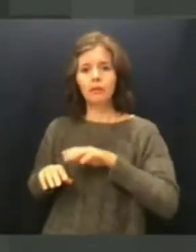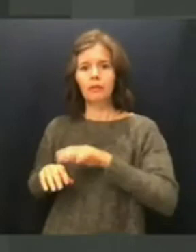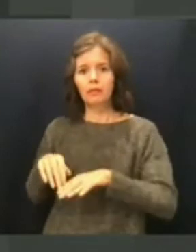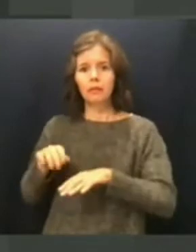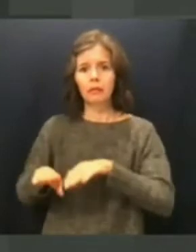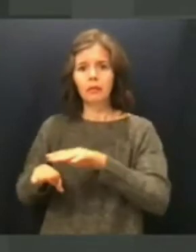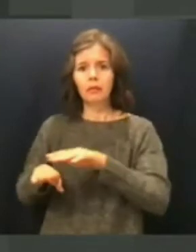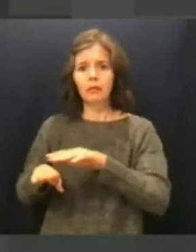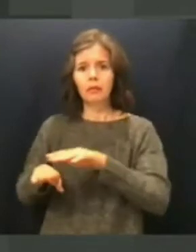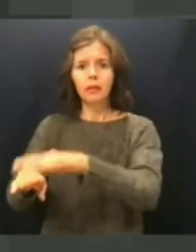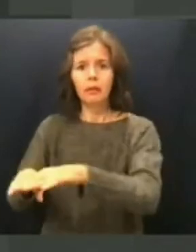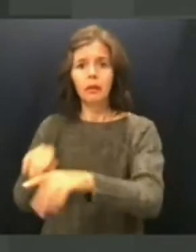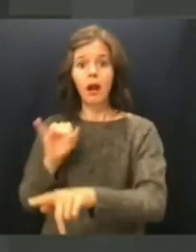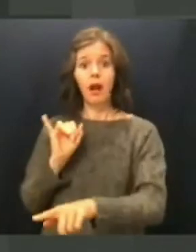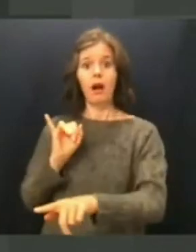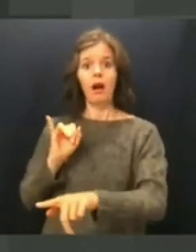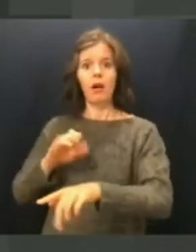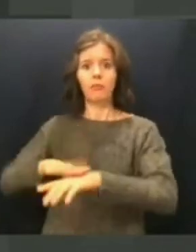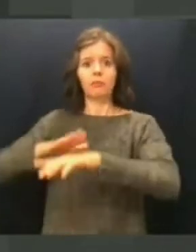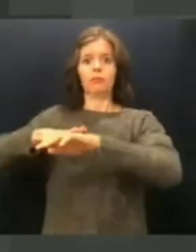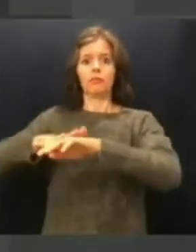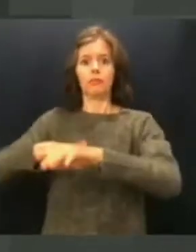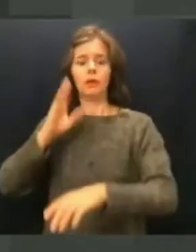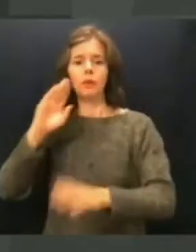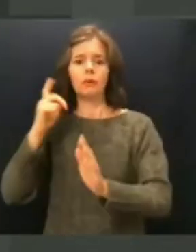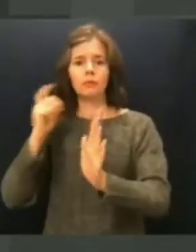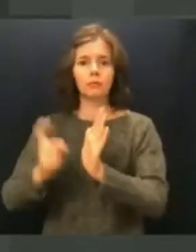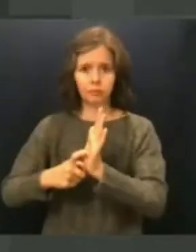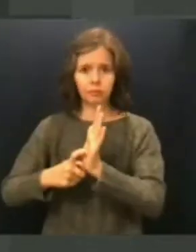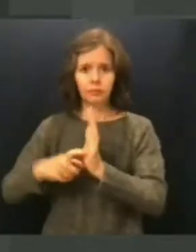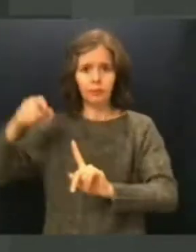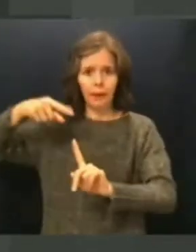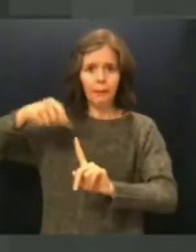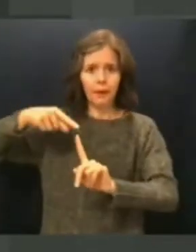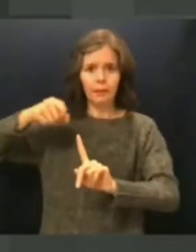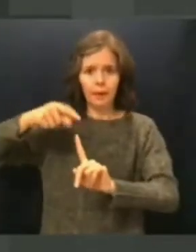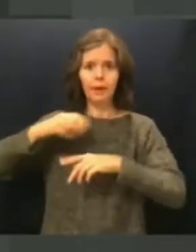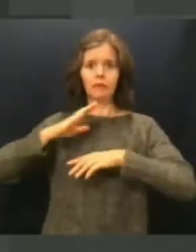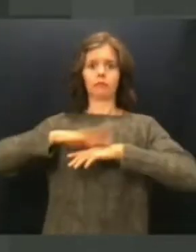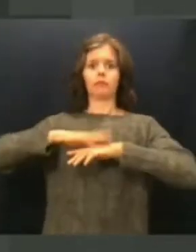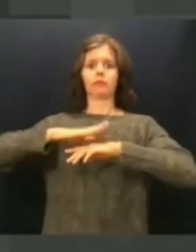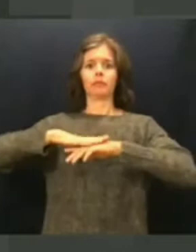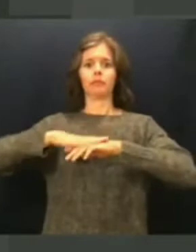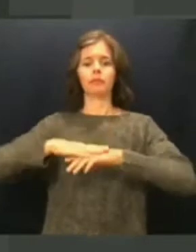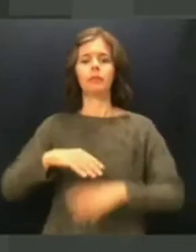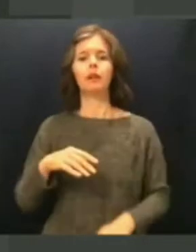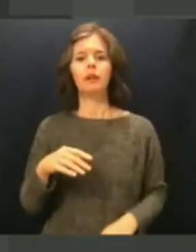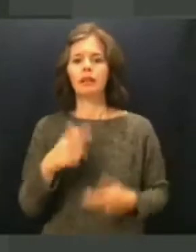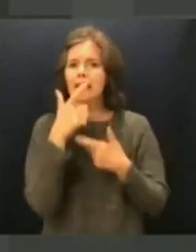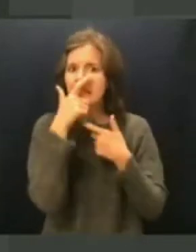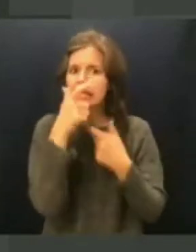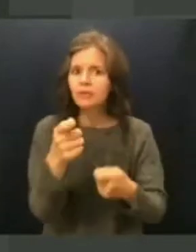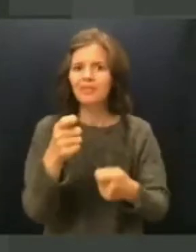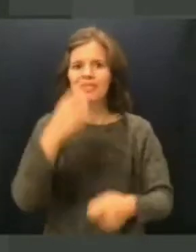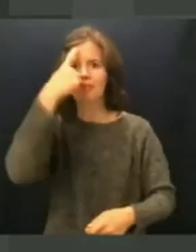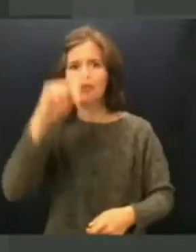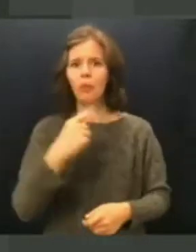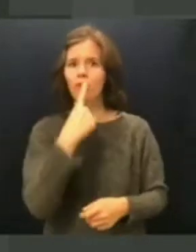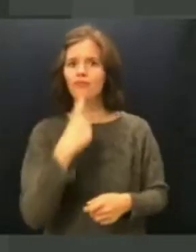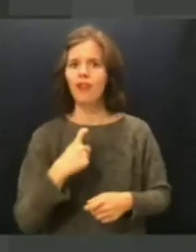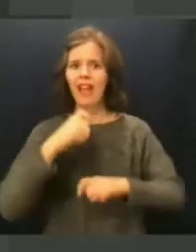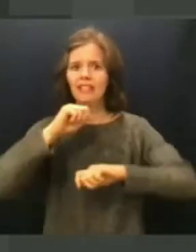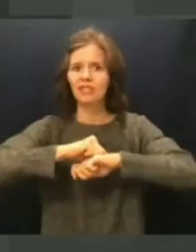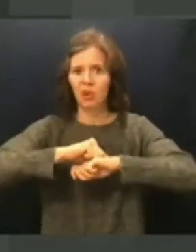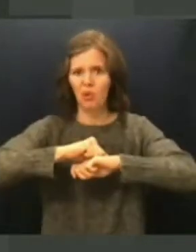signal. So this is going to be very interesting for redstone players. We even have a mechanic around it where you can actually use wool